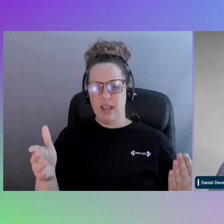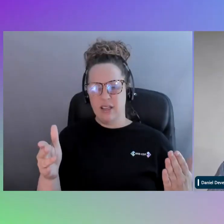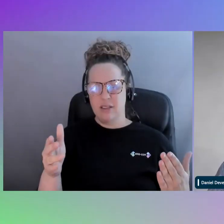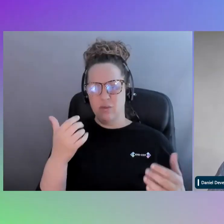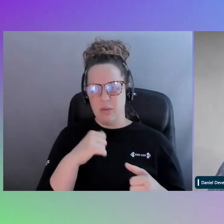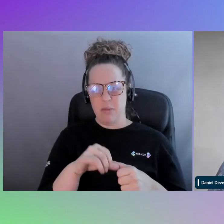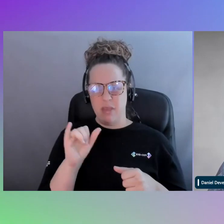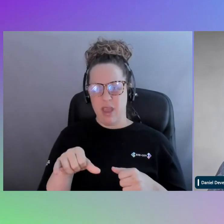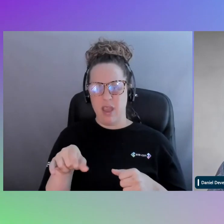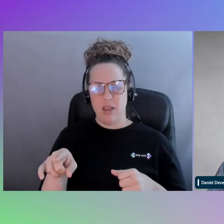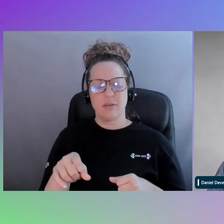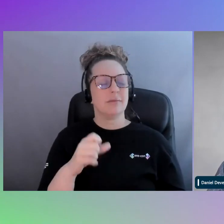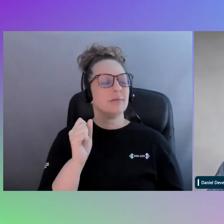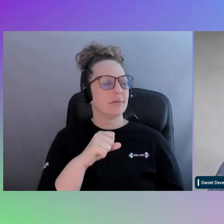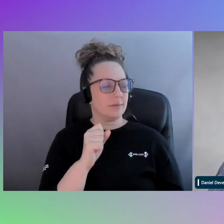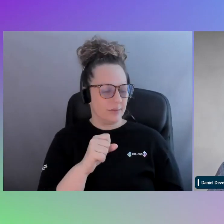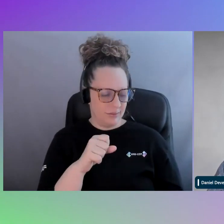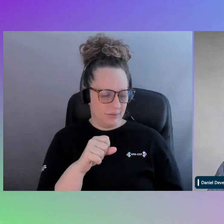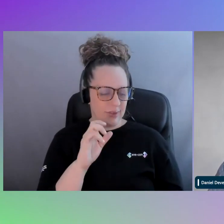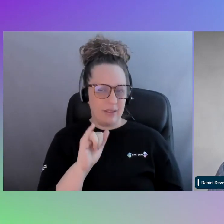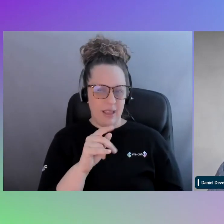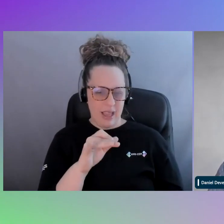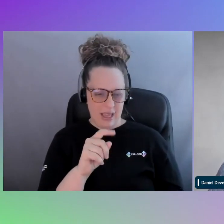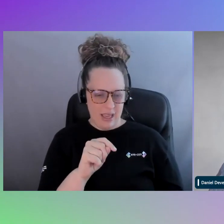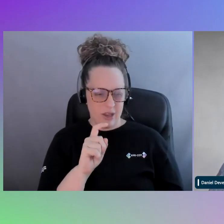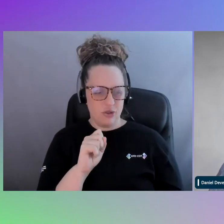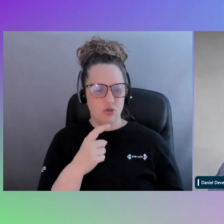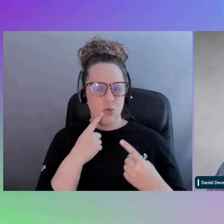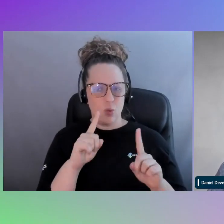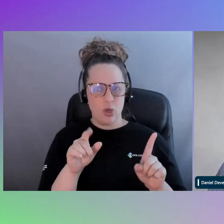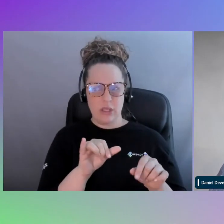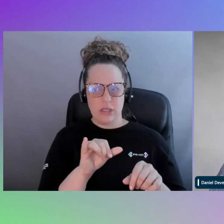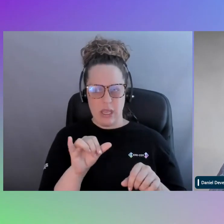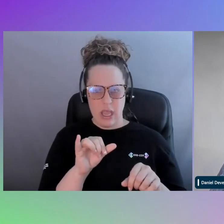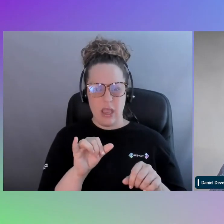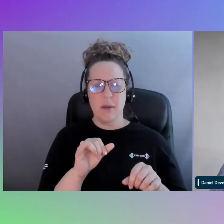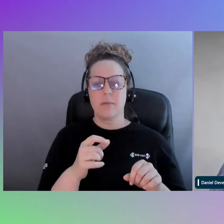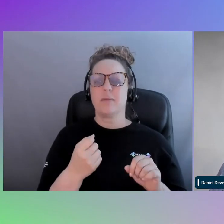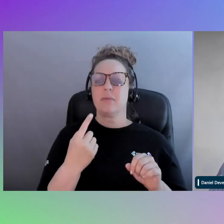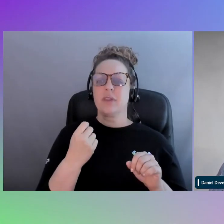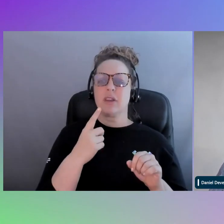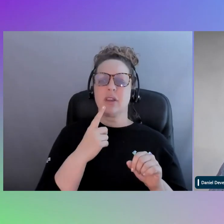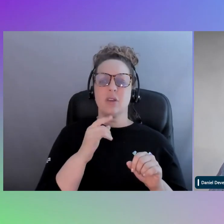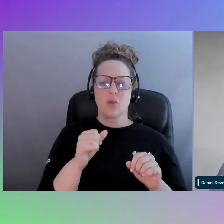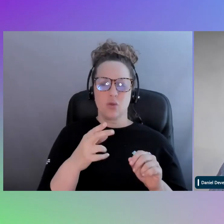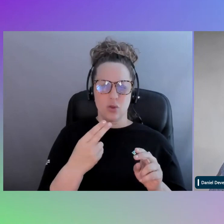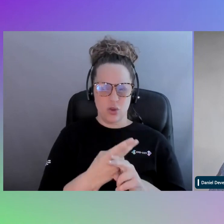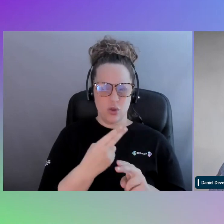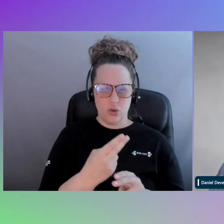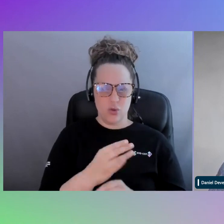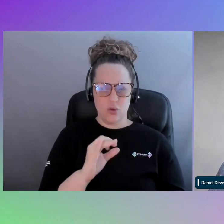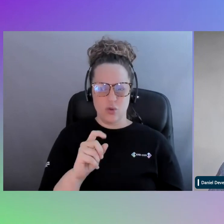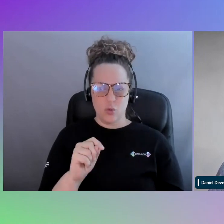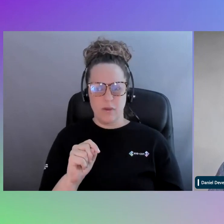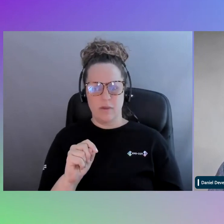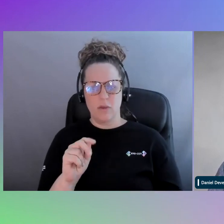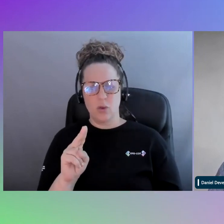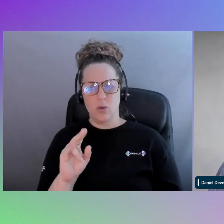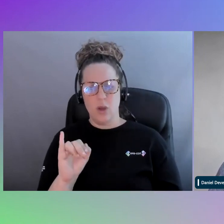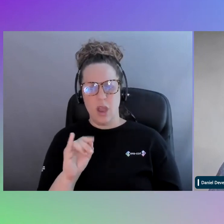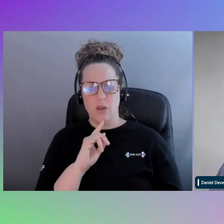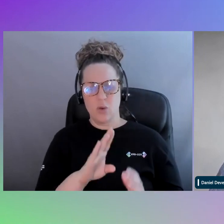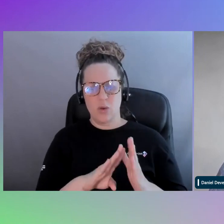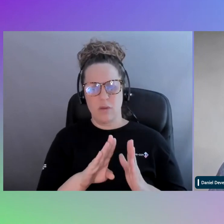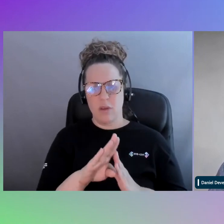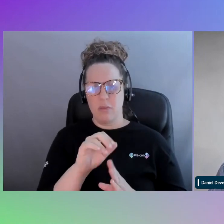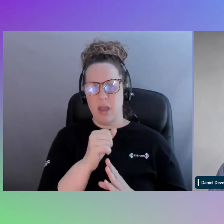Yes, for Swift UI and UIKit, they should work the same. Then exactly, you can use Swift UI to develop apps for the